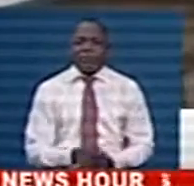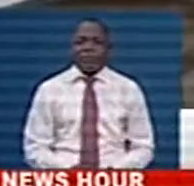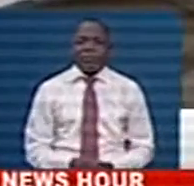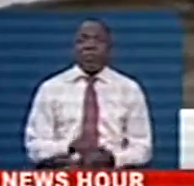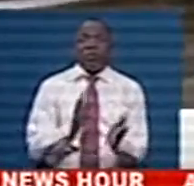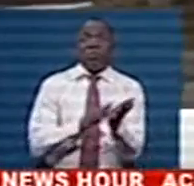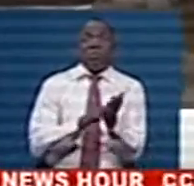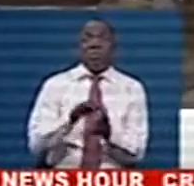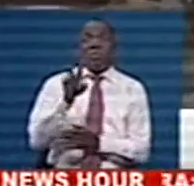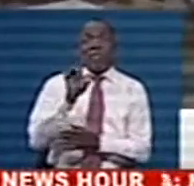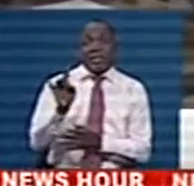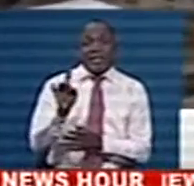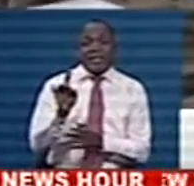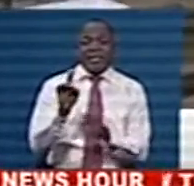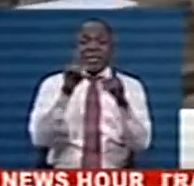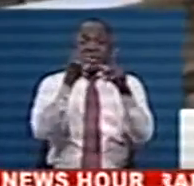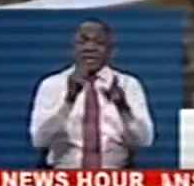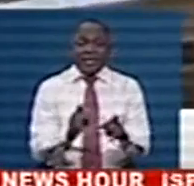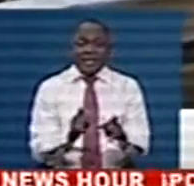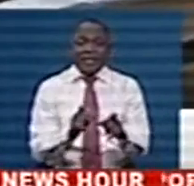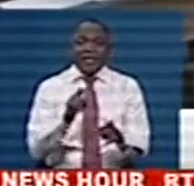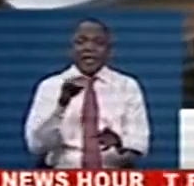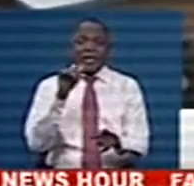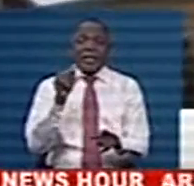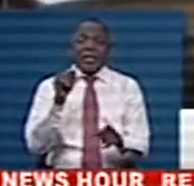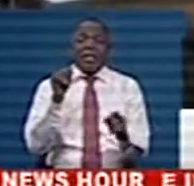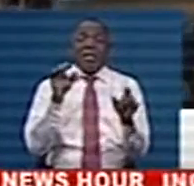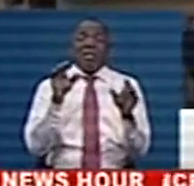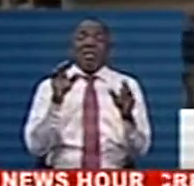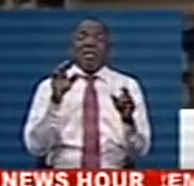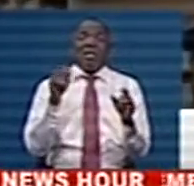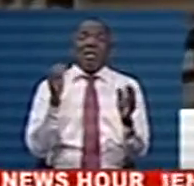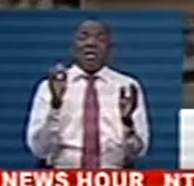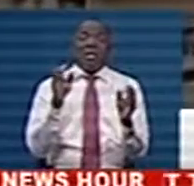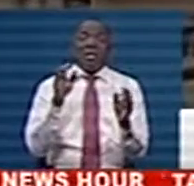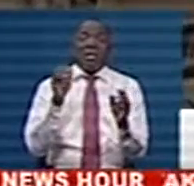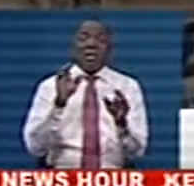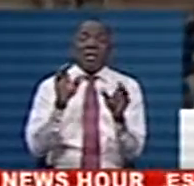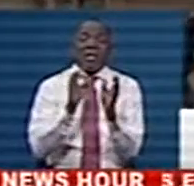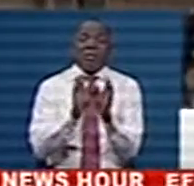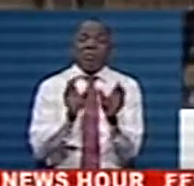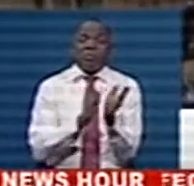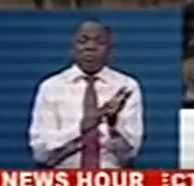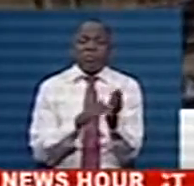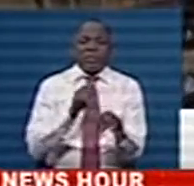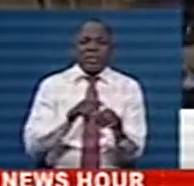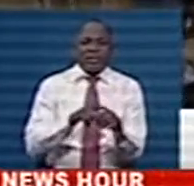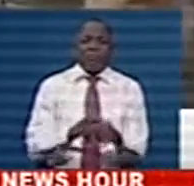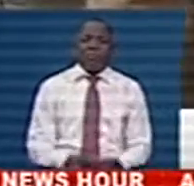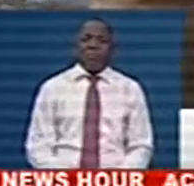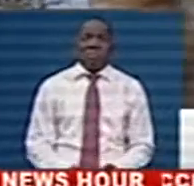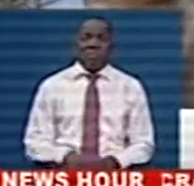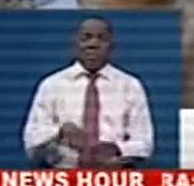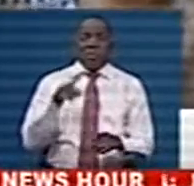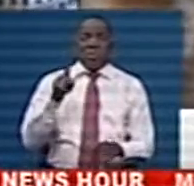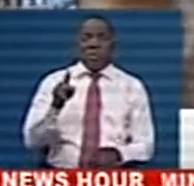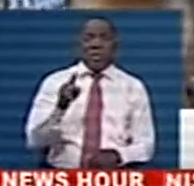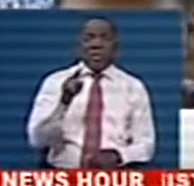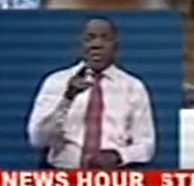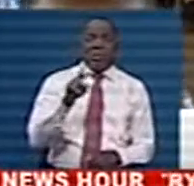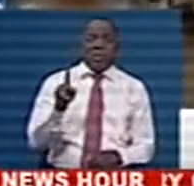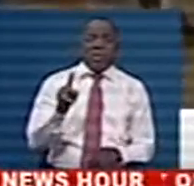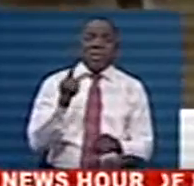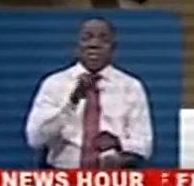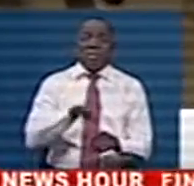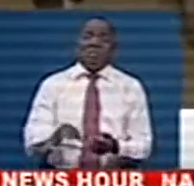Eight schools were writing the exams at the Accra Academy Examination Center A at the time of our visit.